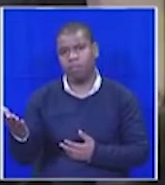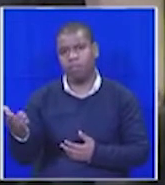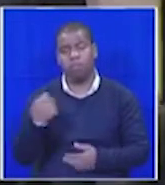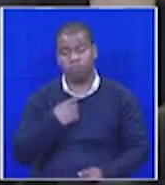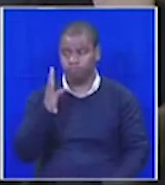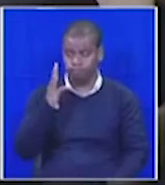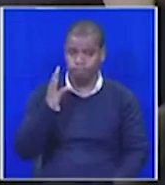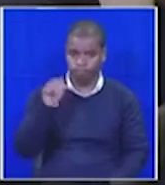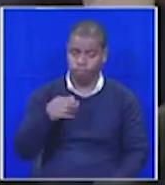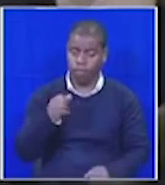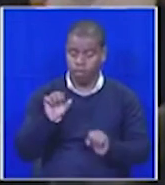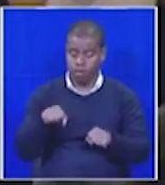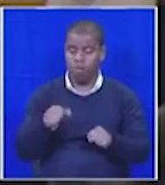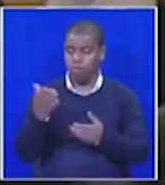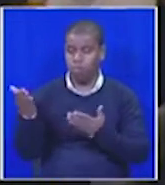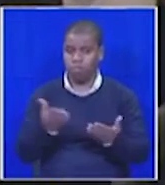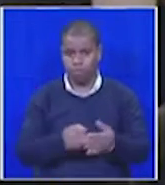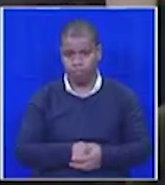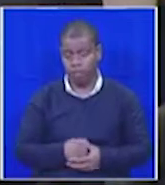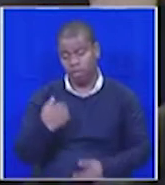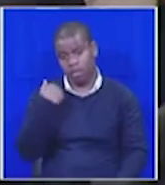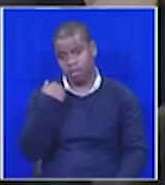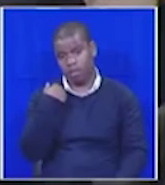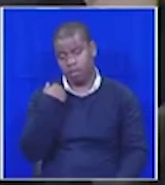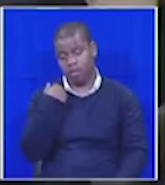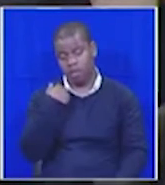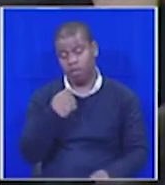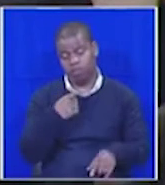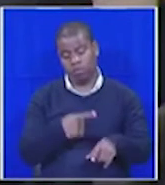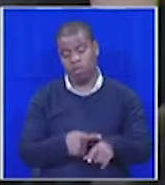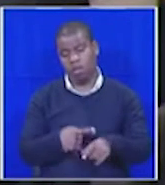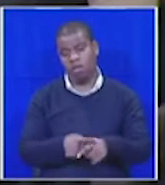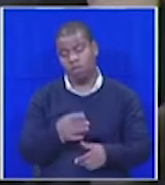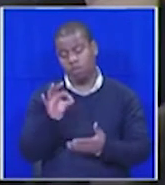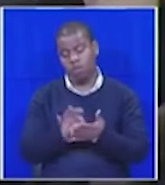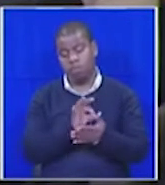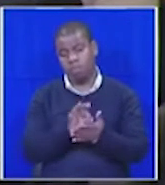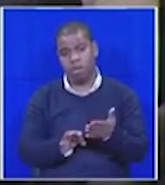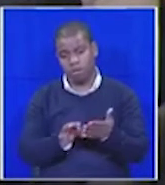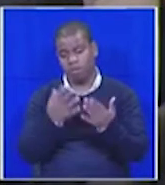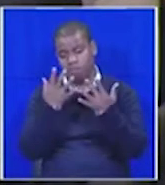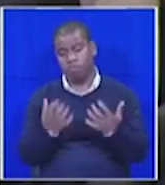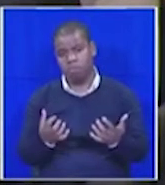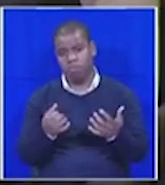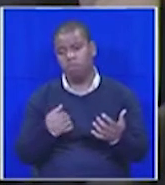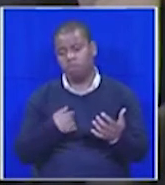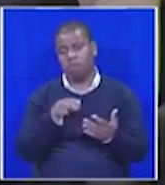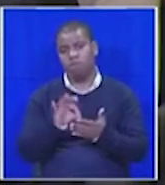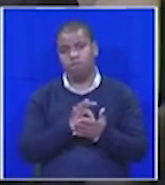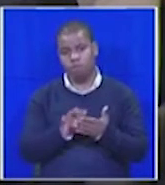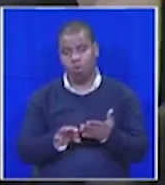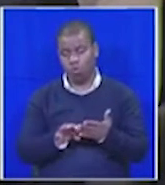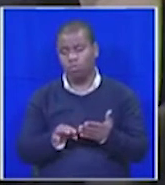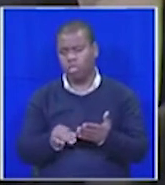address you? Yes. Chairperson, yesterday during the budget votes, many ANC members spoke about everything but the